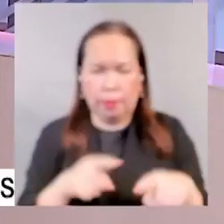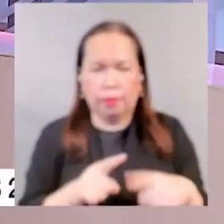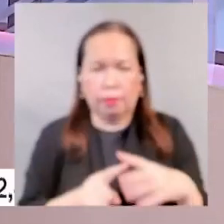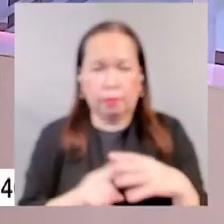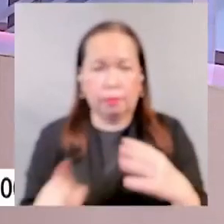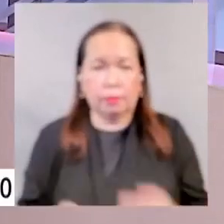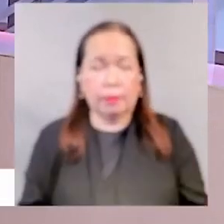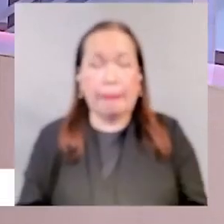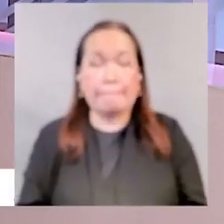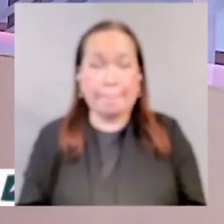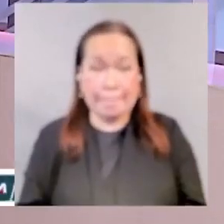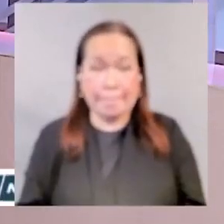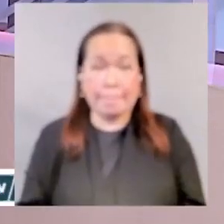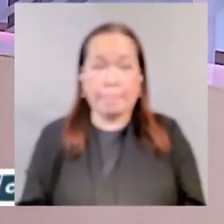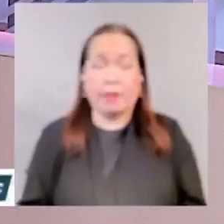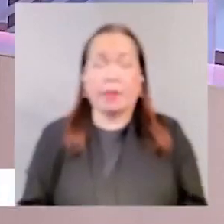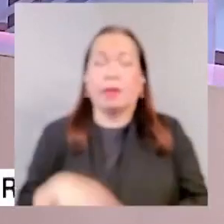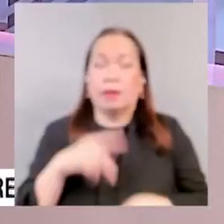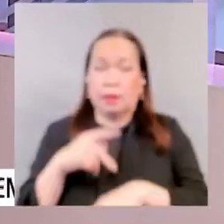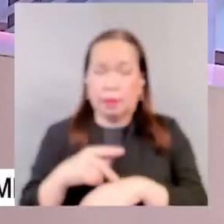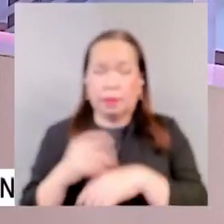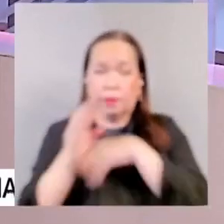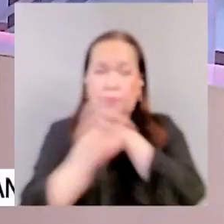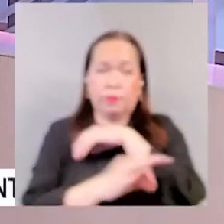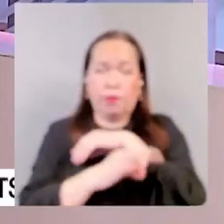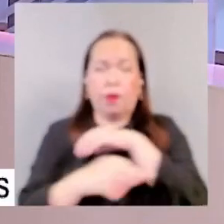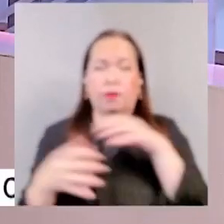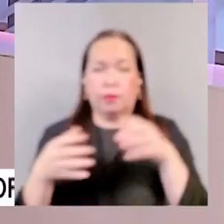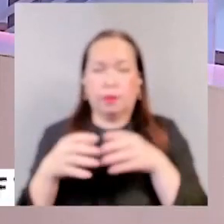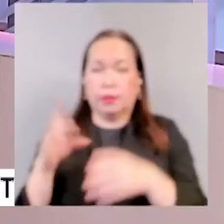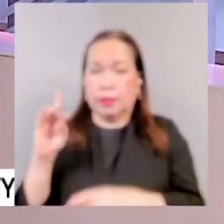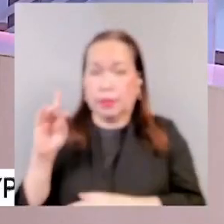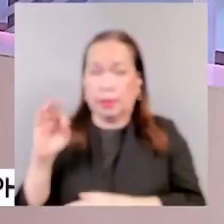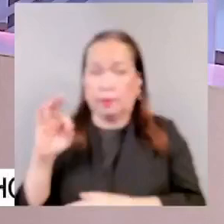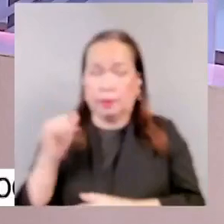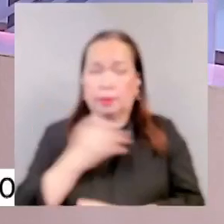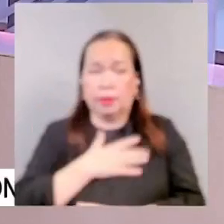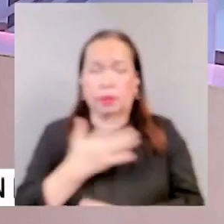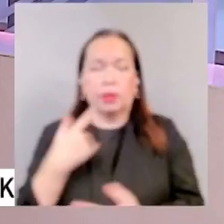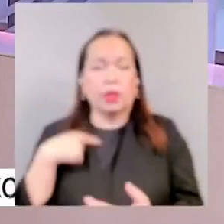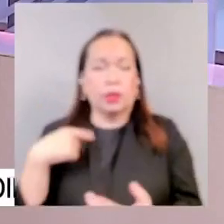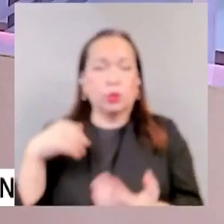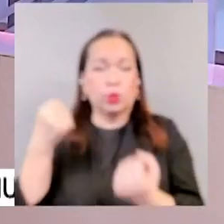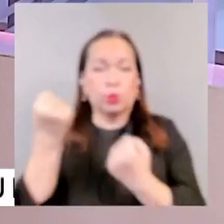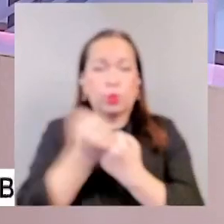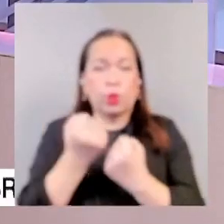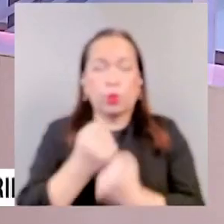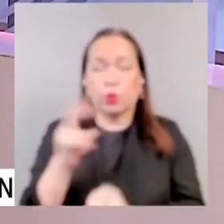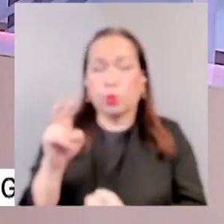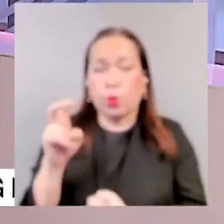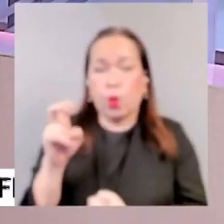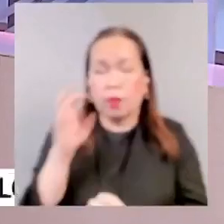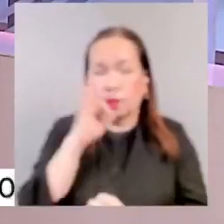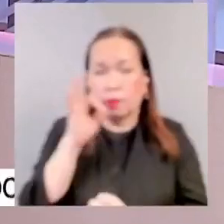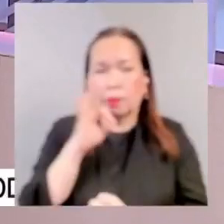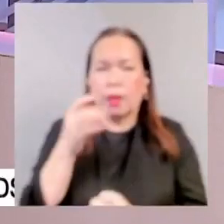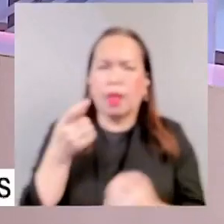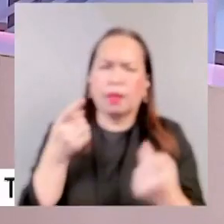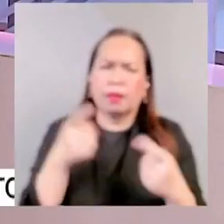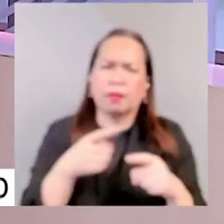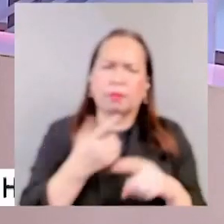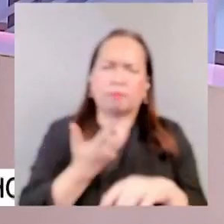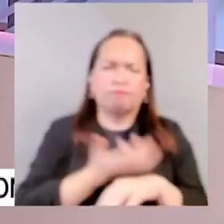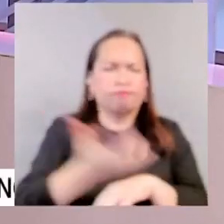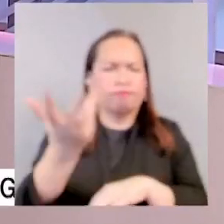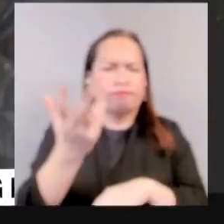The Philippine Foreign Affairs Department reaffirms its commitment to support the over 200 Filipinos who fell victim to an alleged illegal recruitment scam in